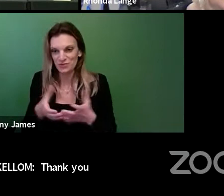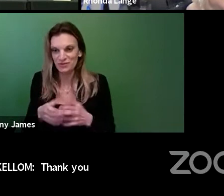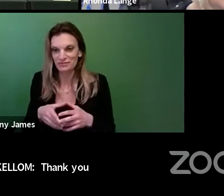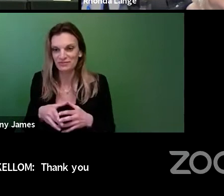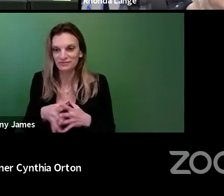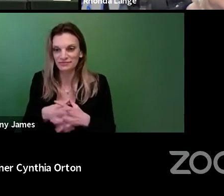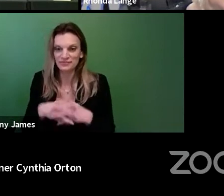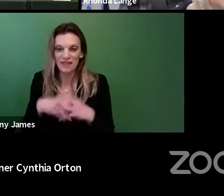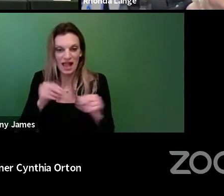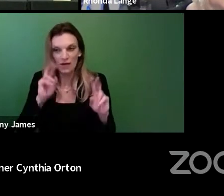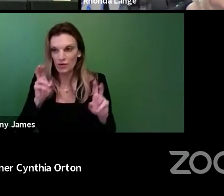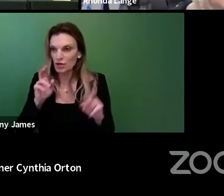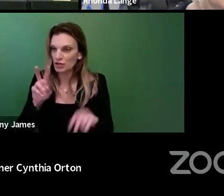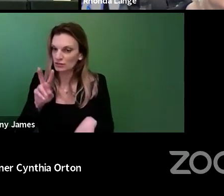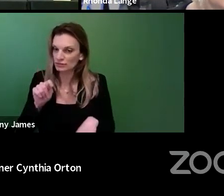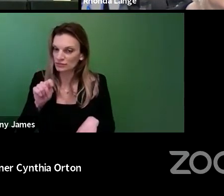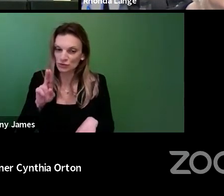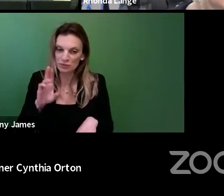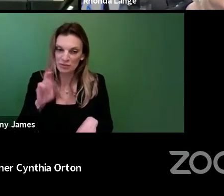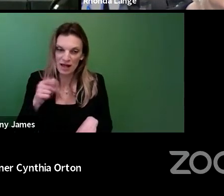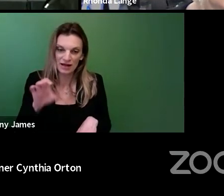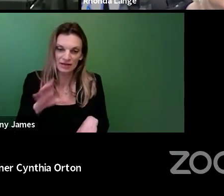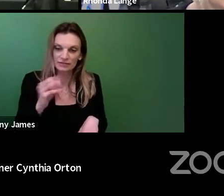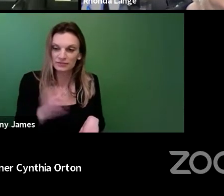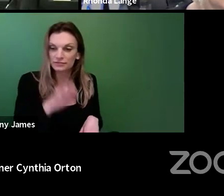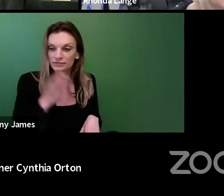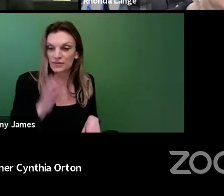Tupac. So 44.